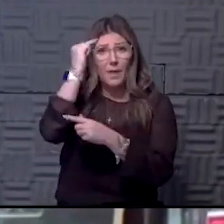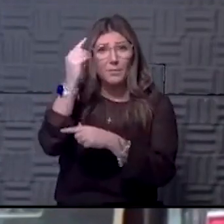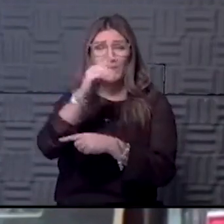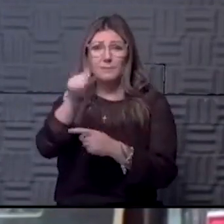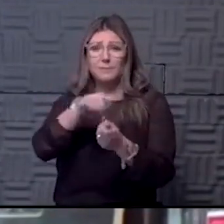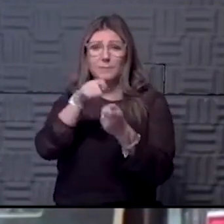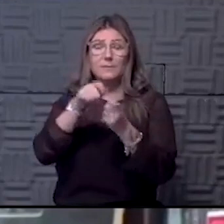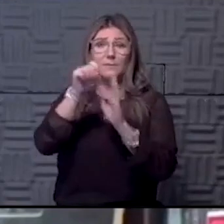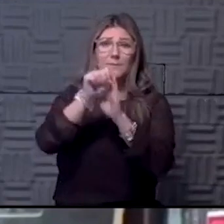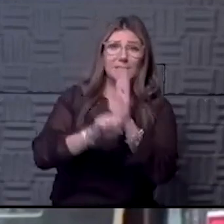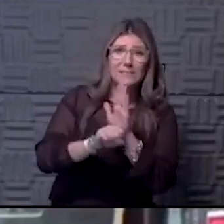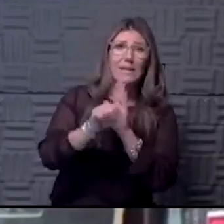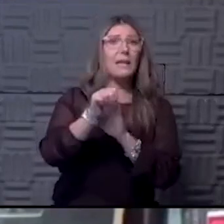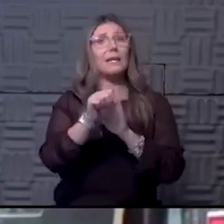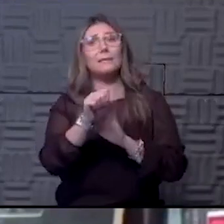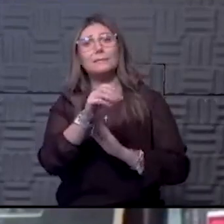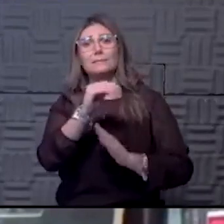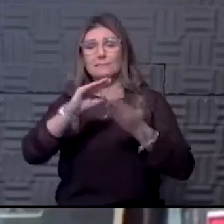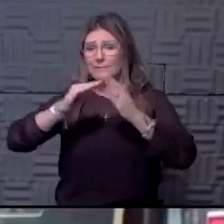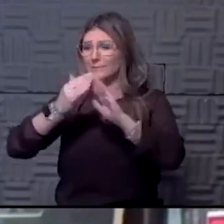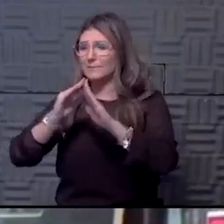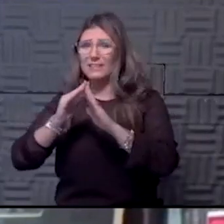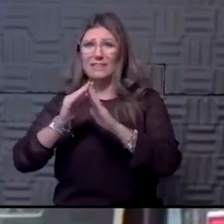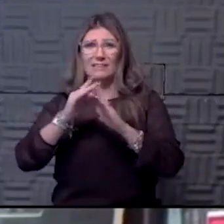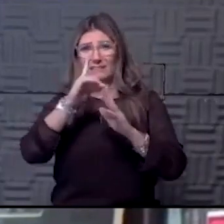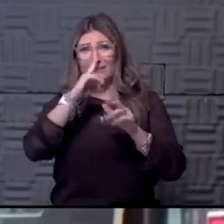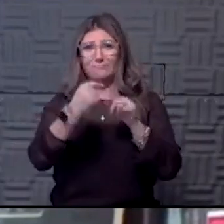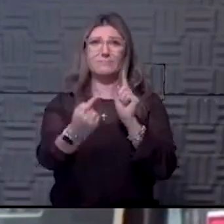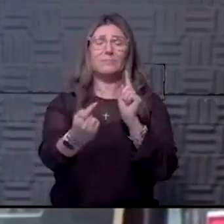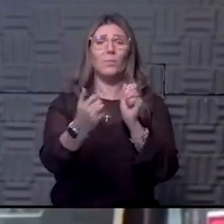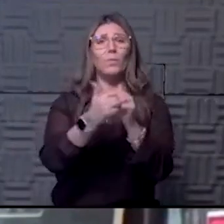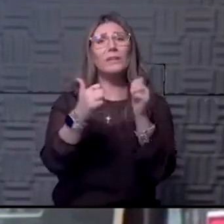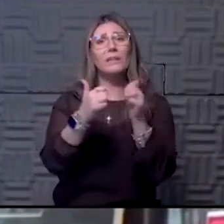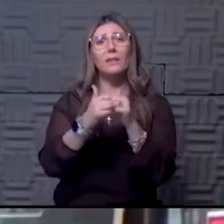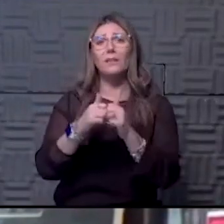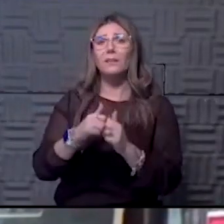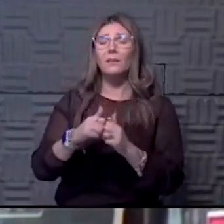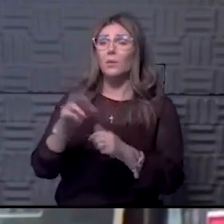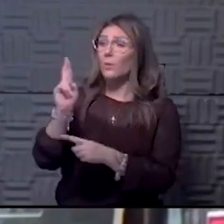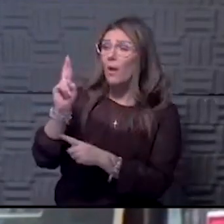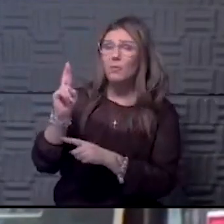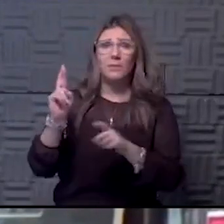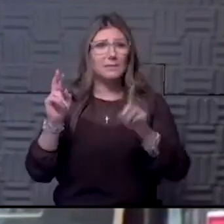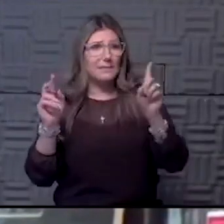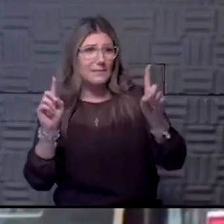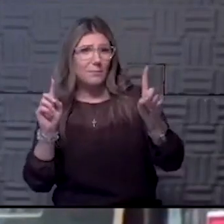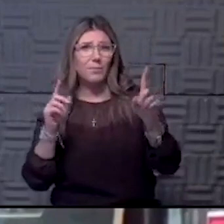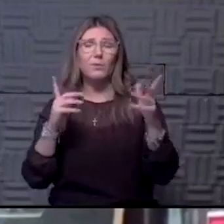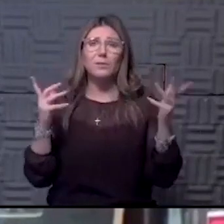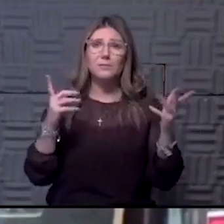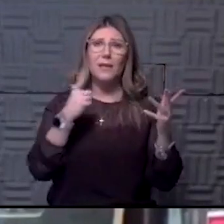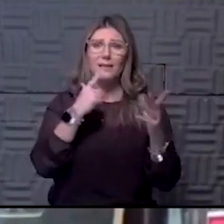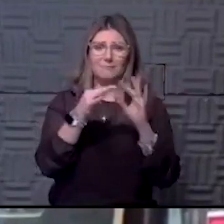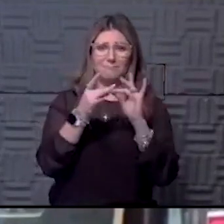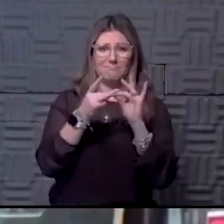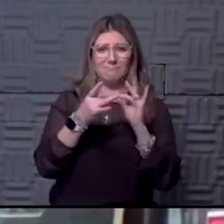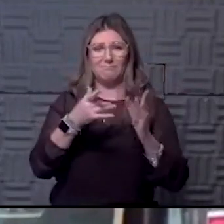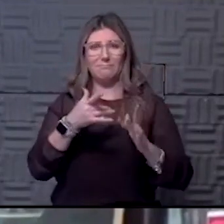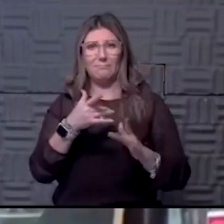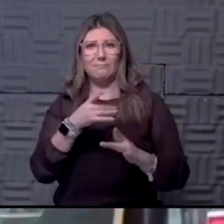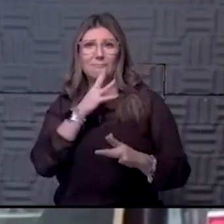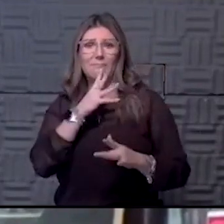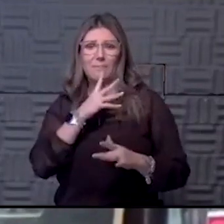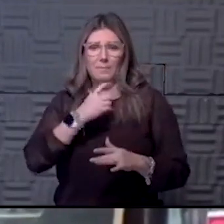is controversial, particularly with Republicans who believe that, yes, I mean, I guess I speak for myself. There